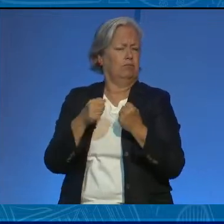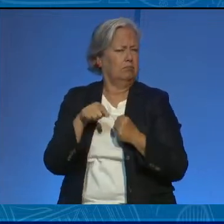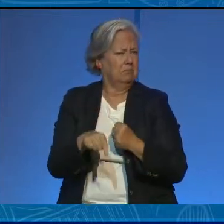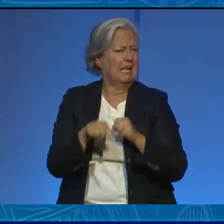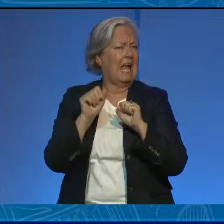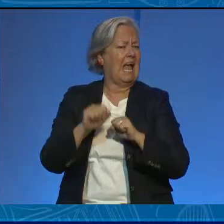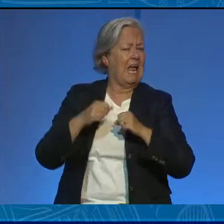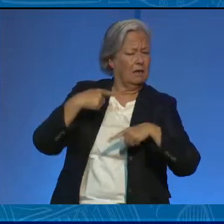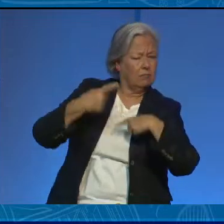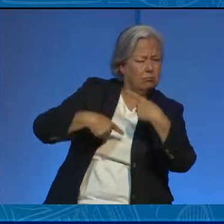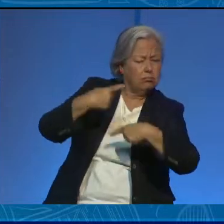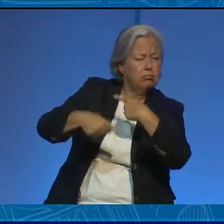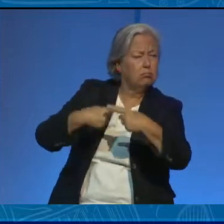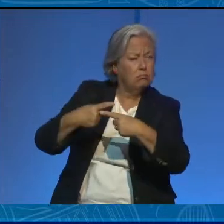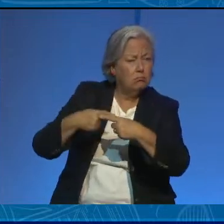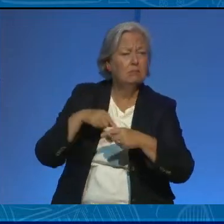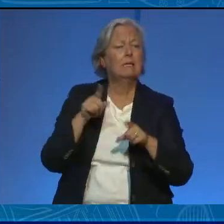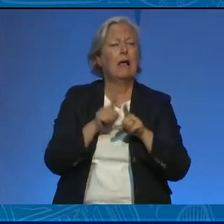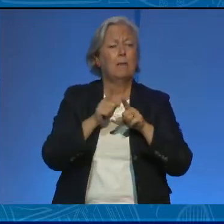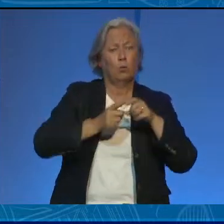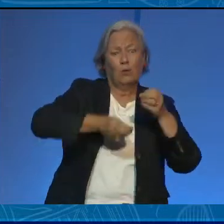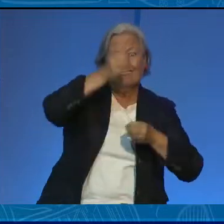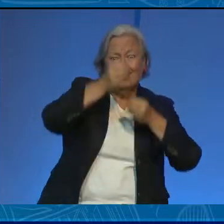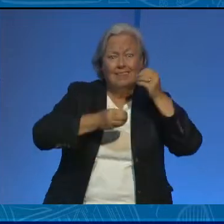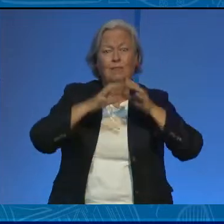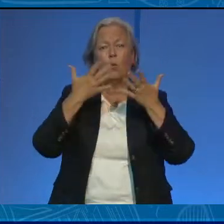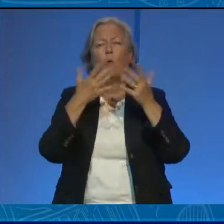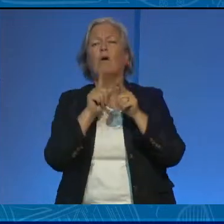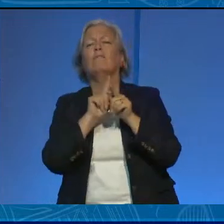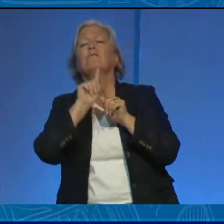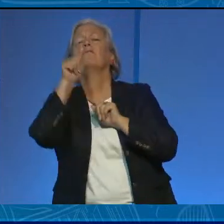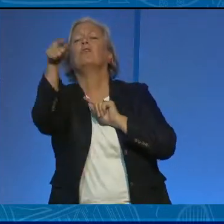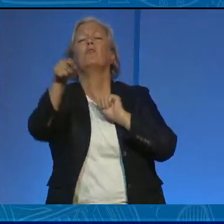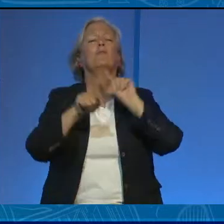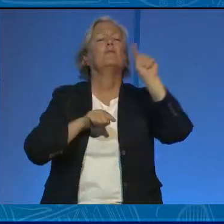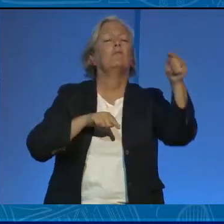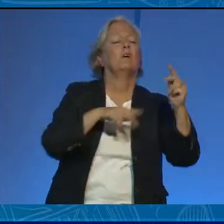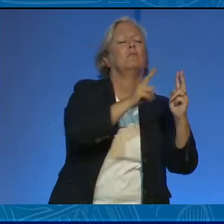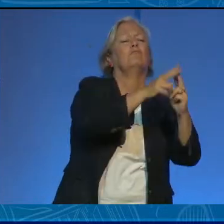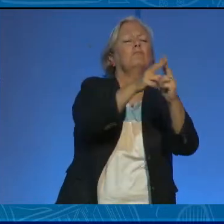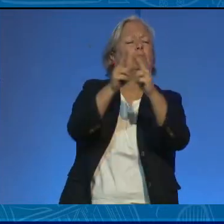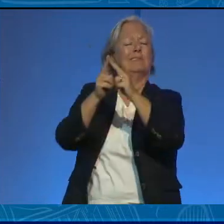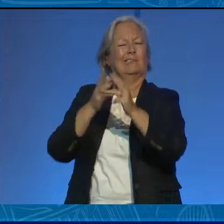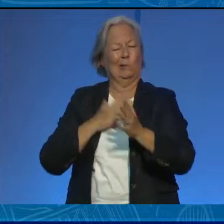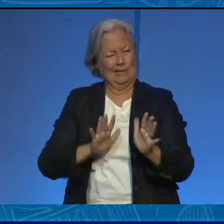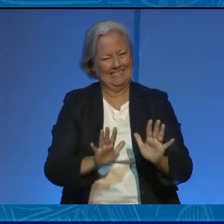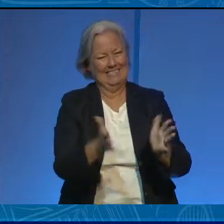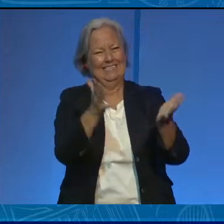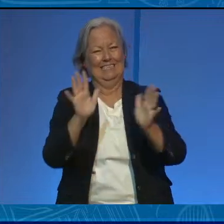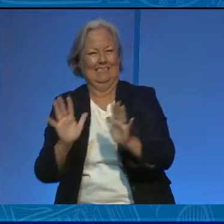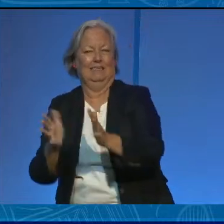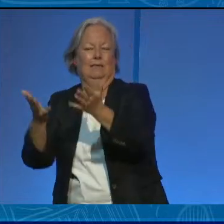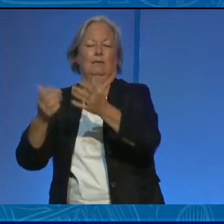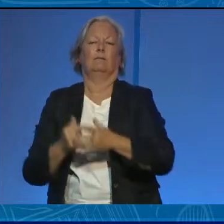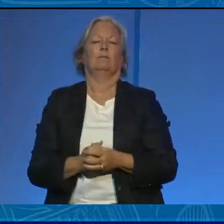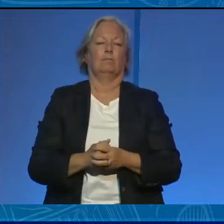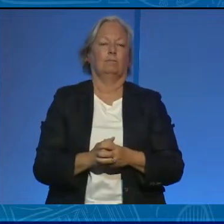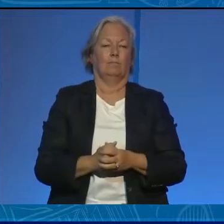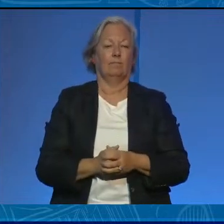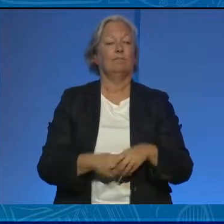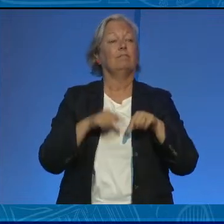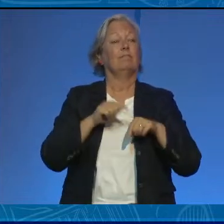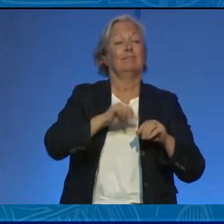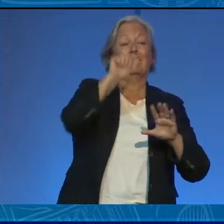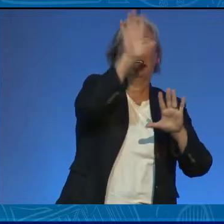in both urban and rural settings. These insights, ladies and gentlemen, from the Asia-Pacific